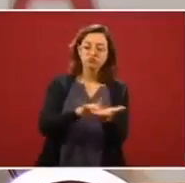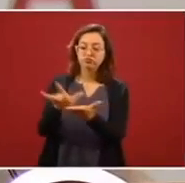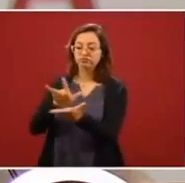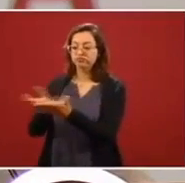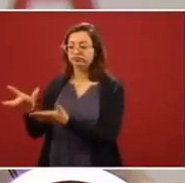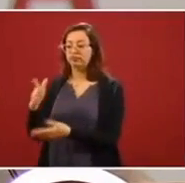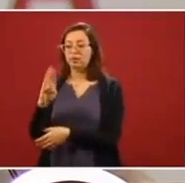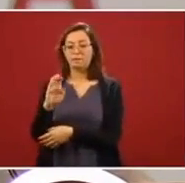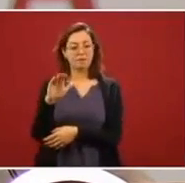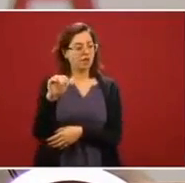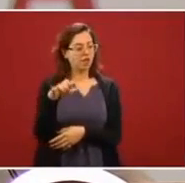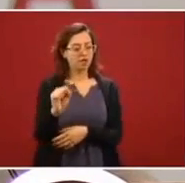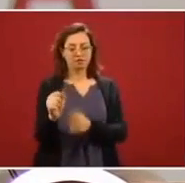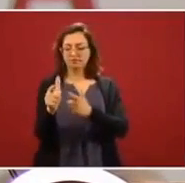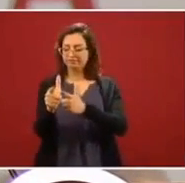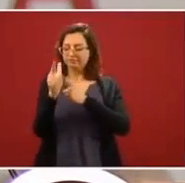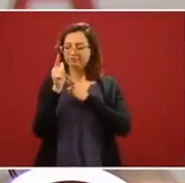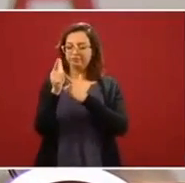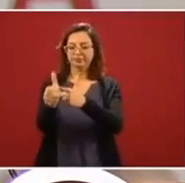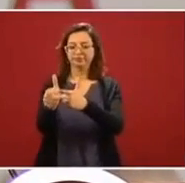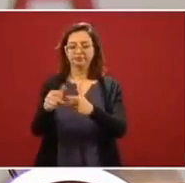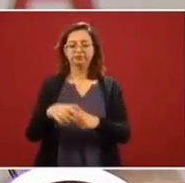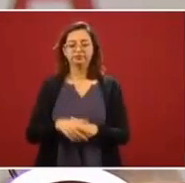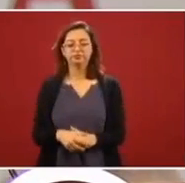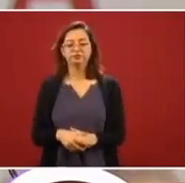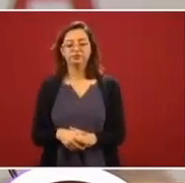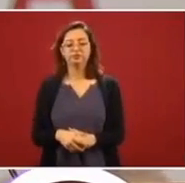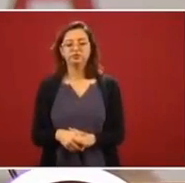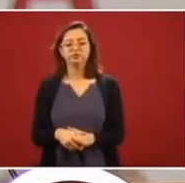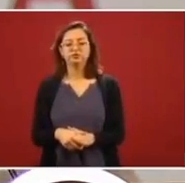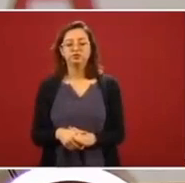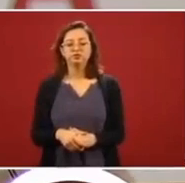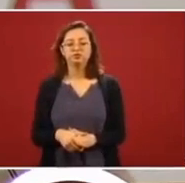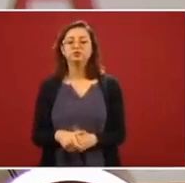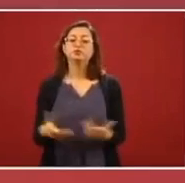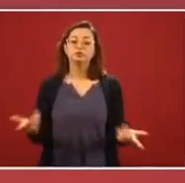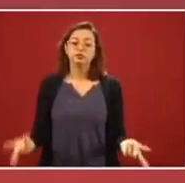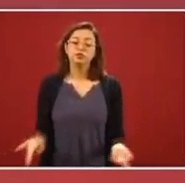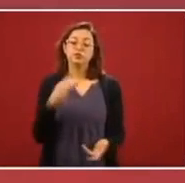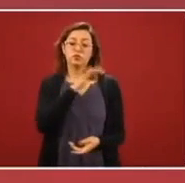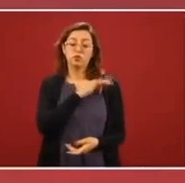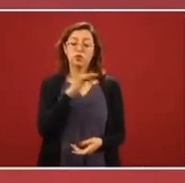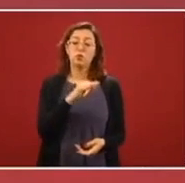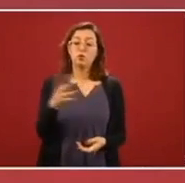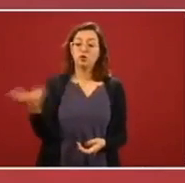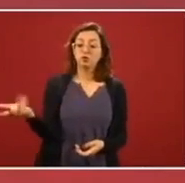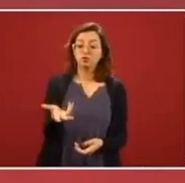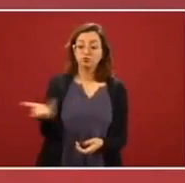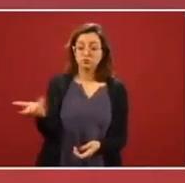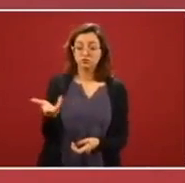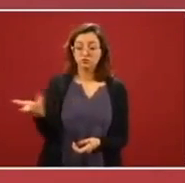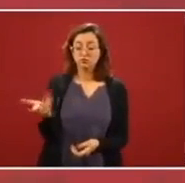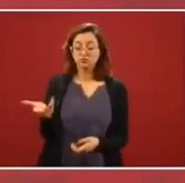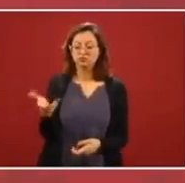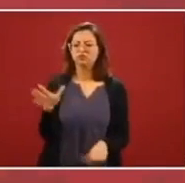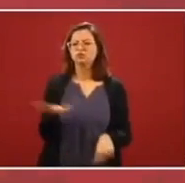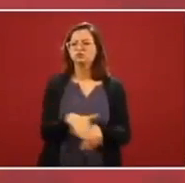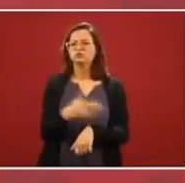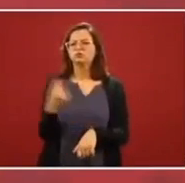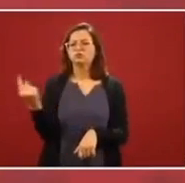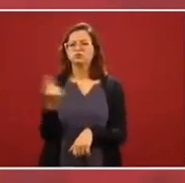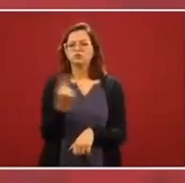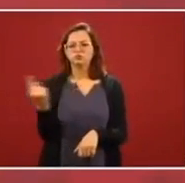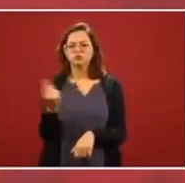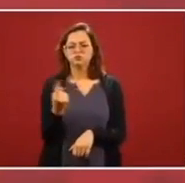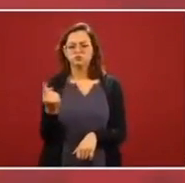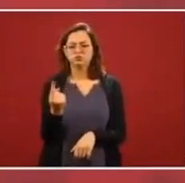4,500,000, all van of a them seguir recibiendo sus becas. will continue to Entonces, receive todo their eso lo grants. podemos hacer So all of that can be done porque se